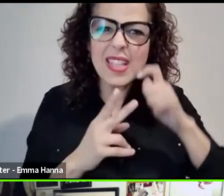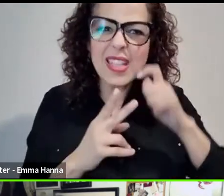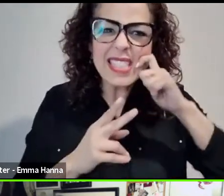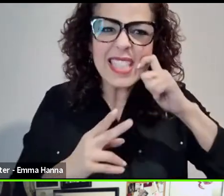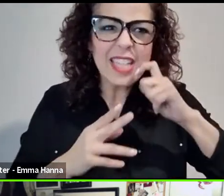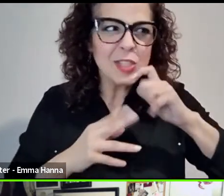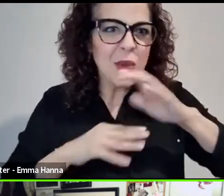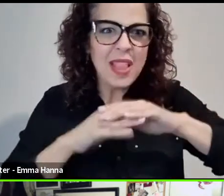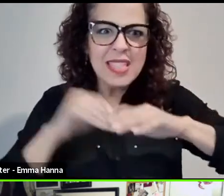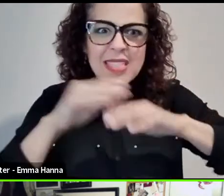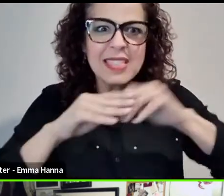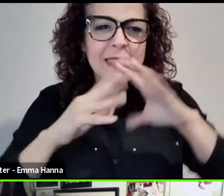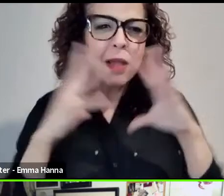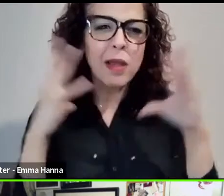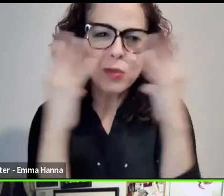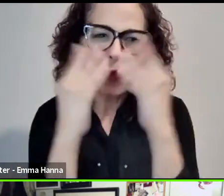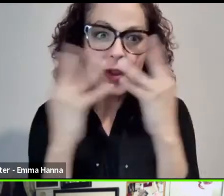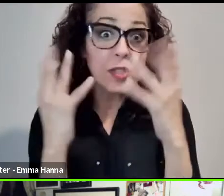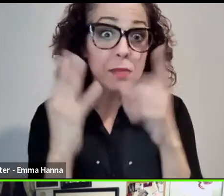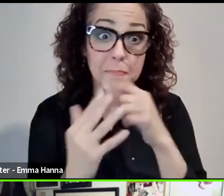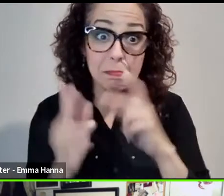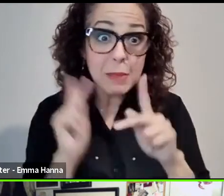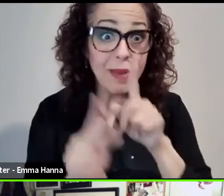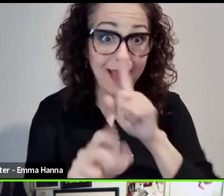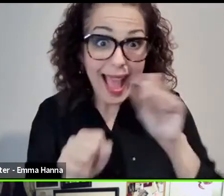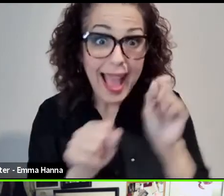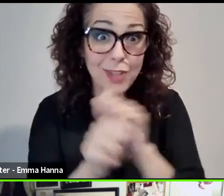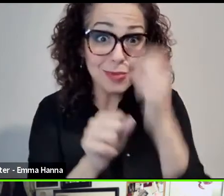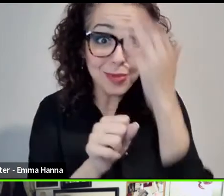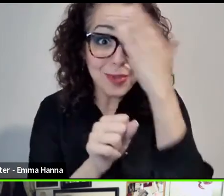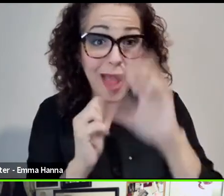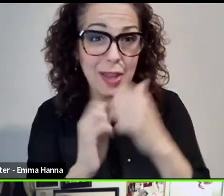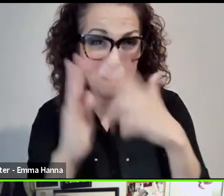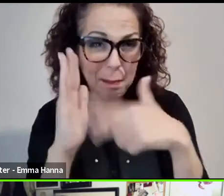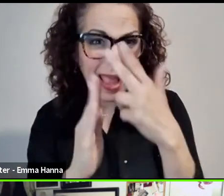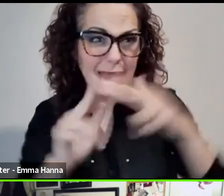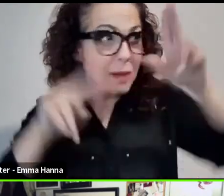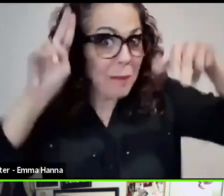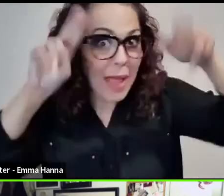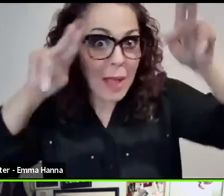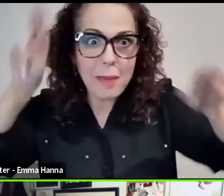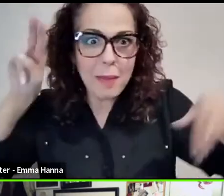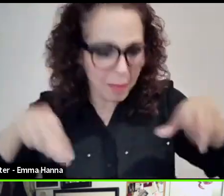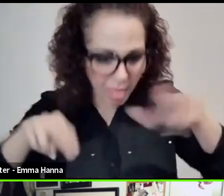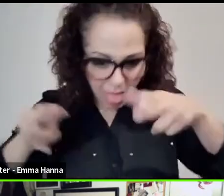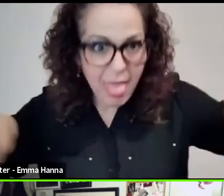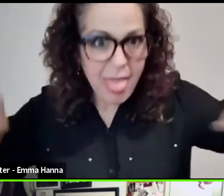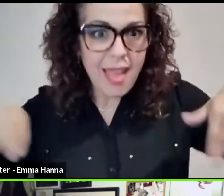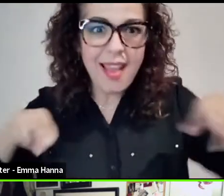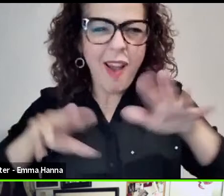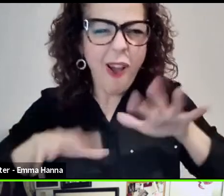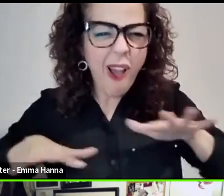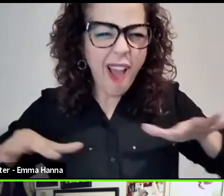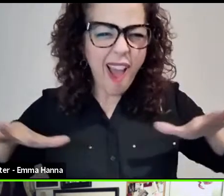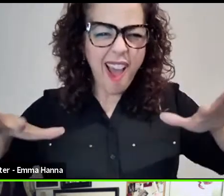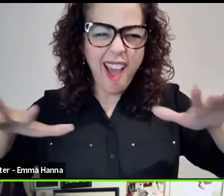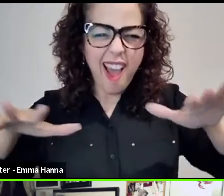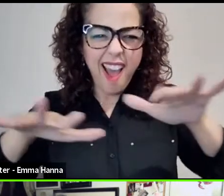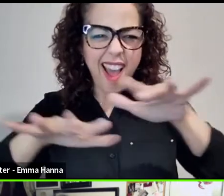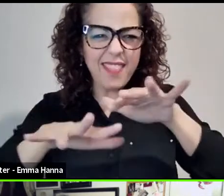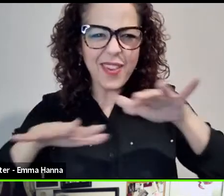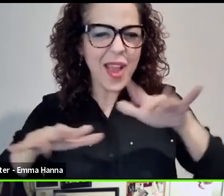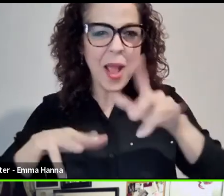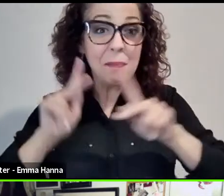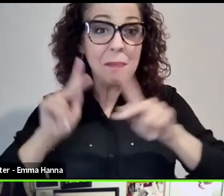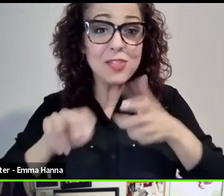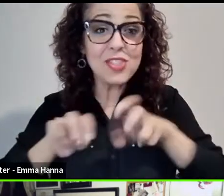gorgeous. I mean, people like actually know how to paint there, and it is everywhere, and it's right there with a bunch of, you know, people like just sitting on the